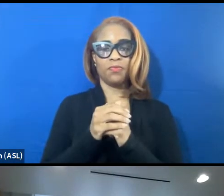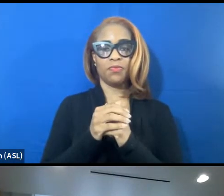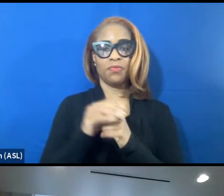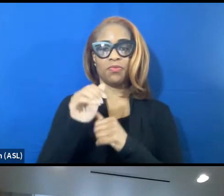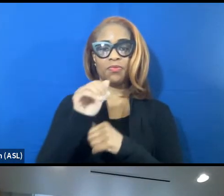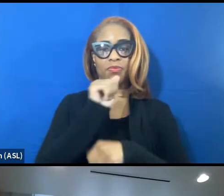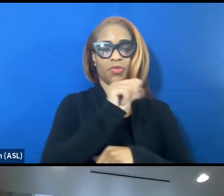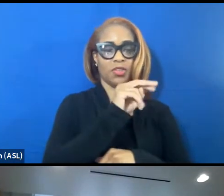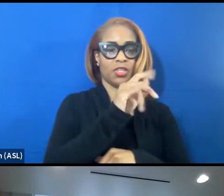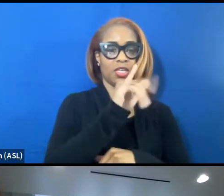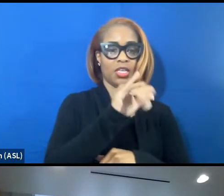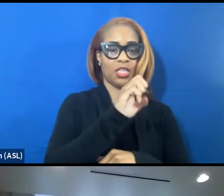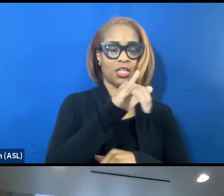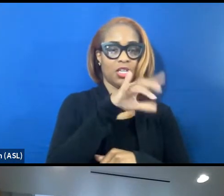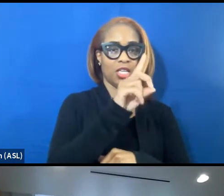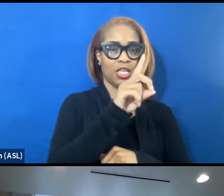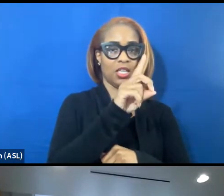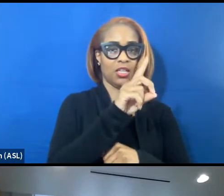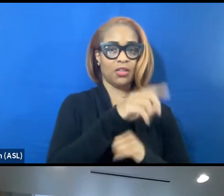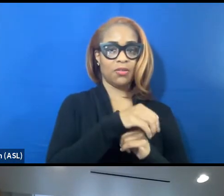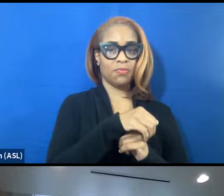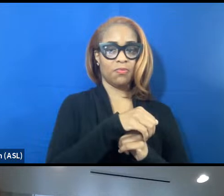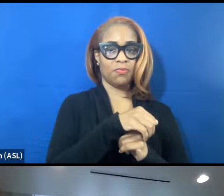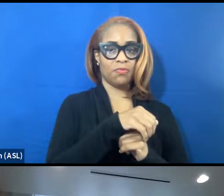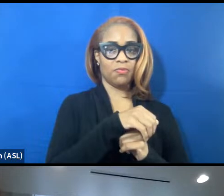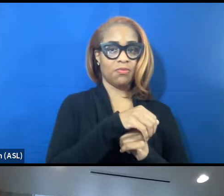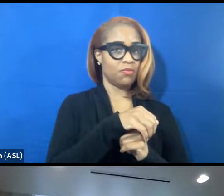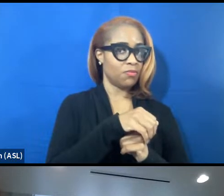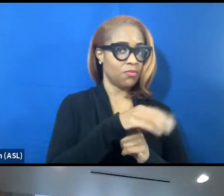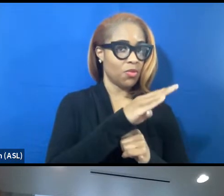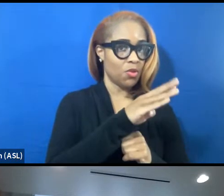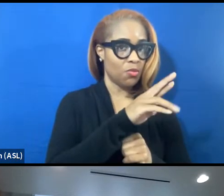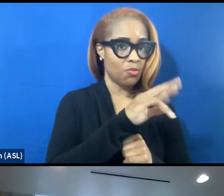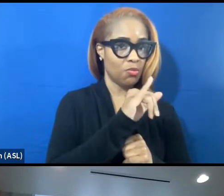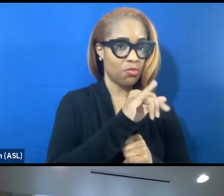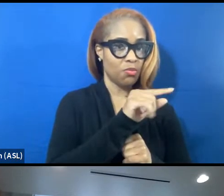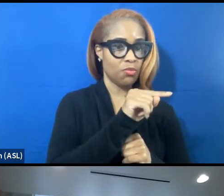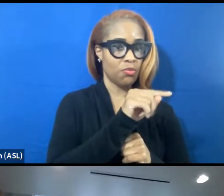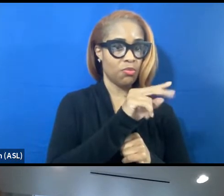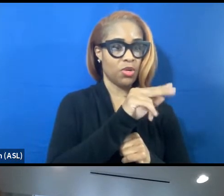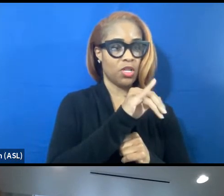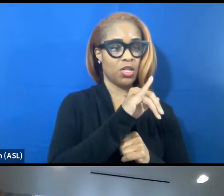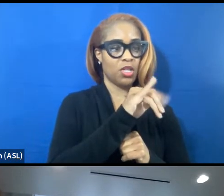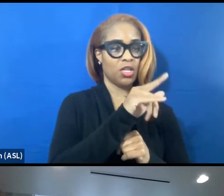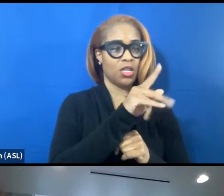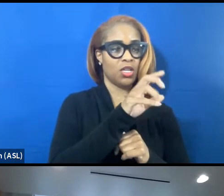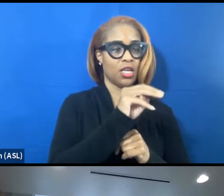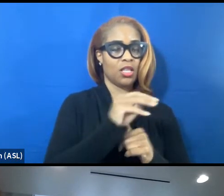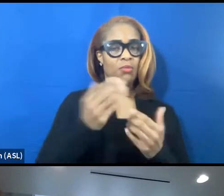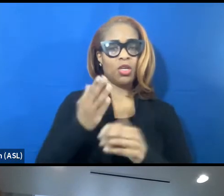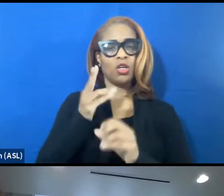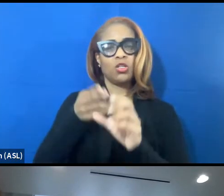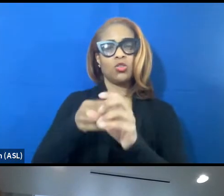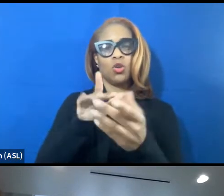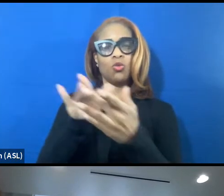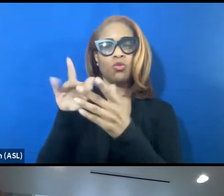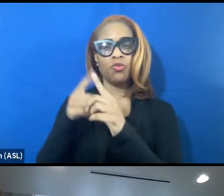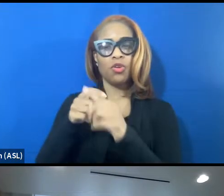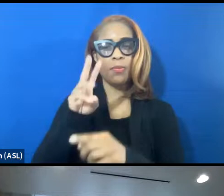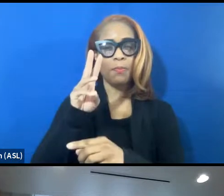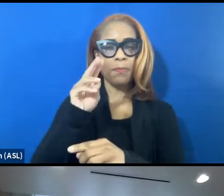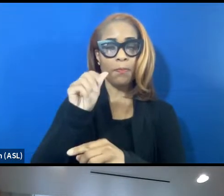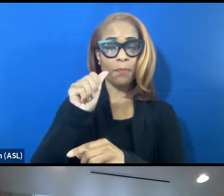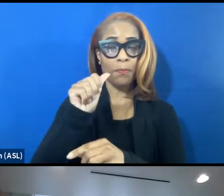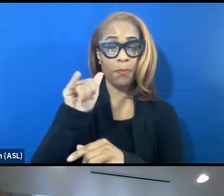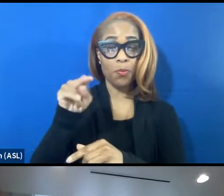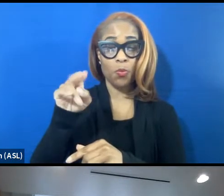anthony eid brittany kellum present and attending remotely from wayne county